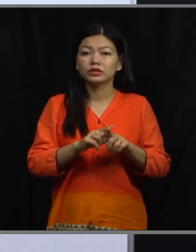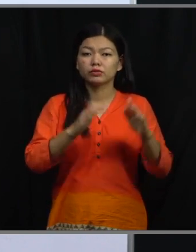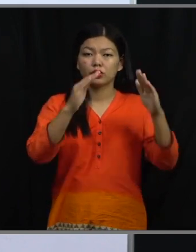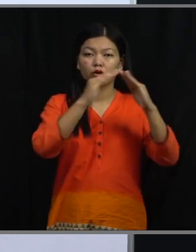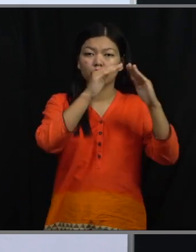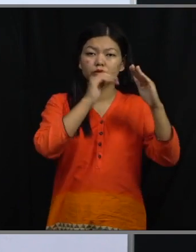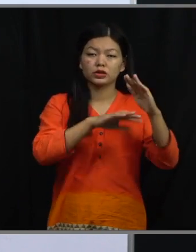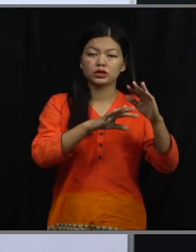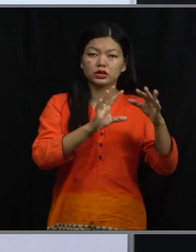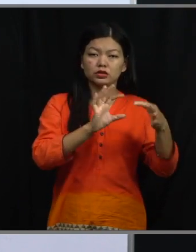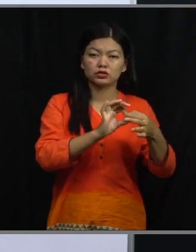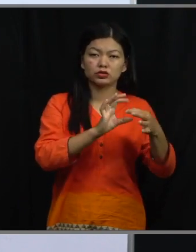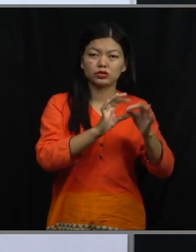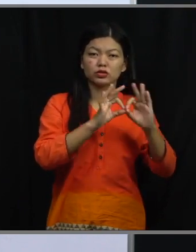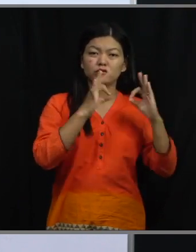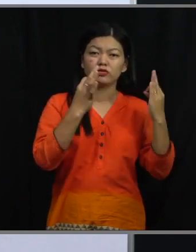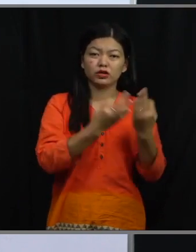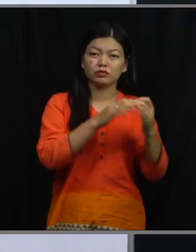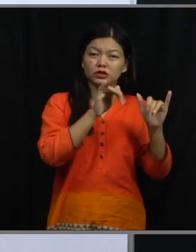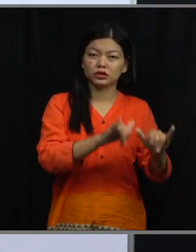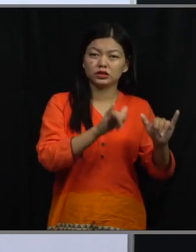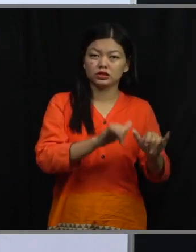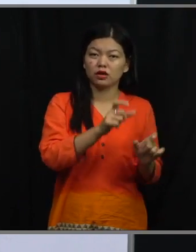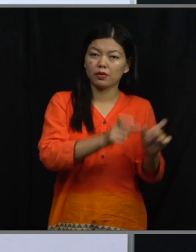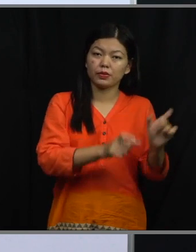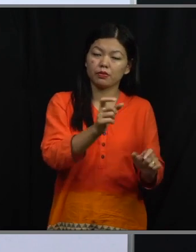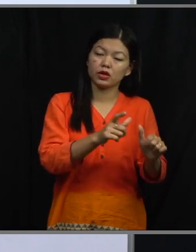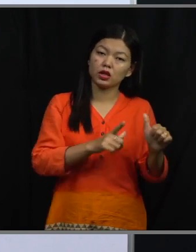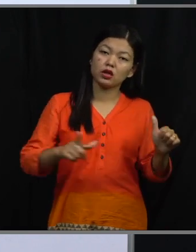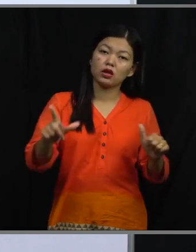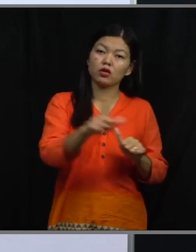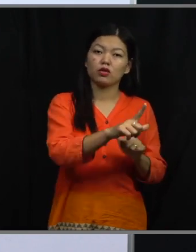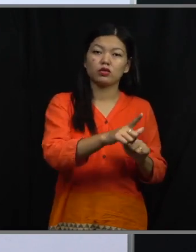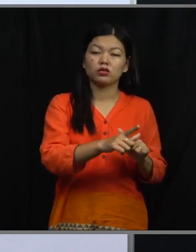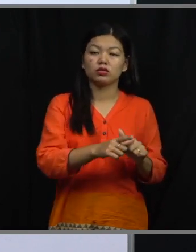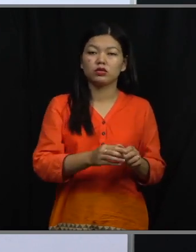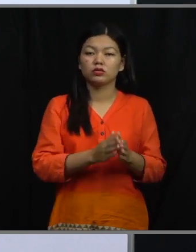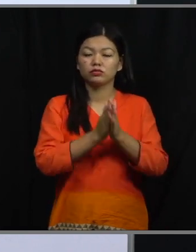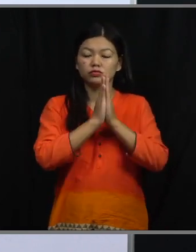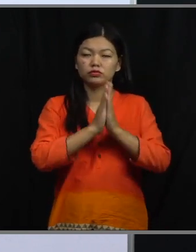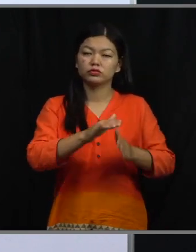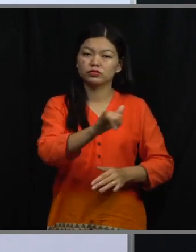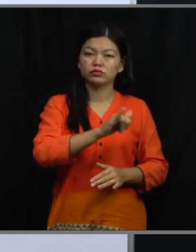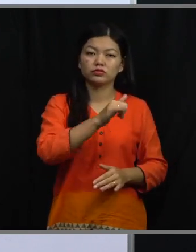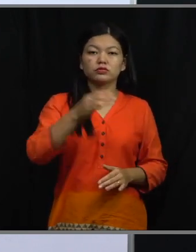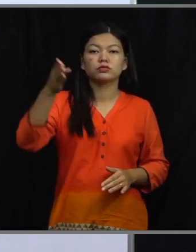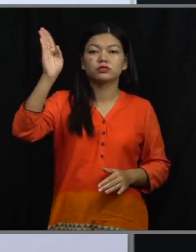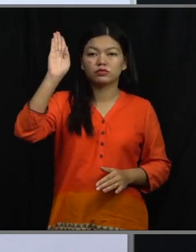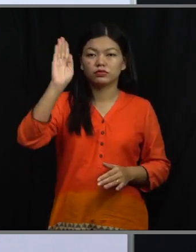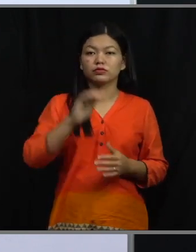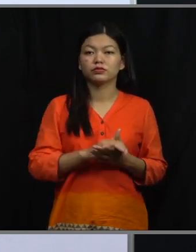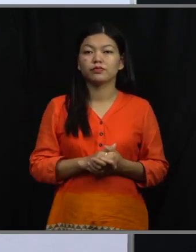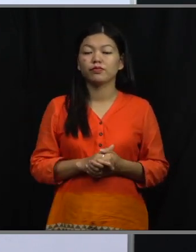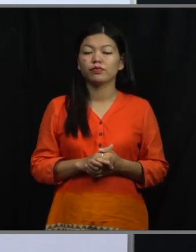them, they belong to the same religion. I repeat again, they belong to the same religion, and also, when we talk about